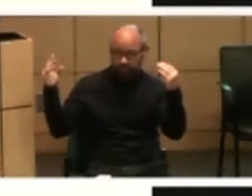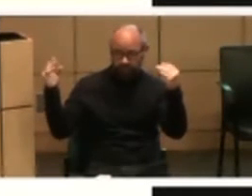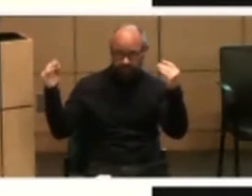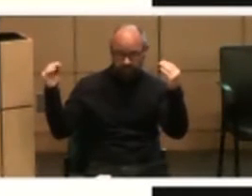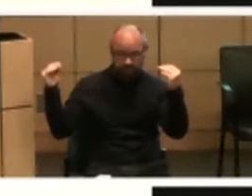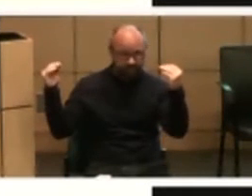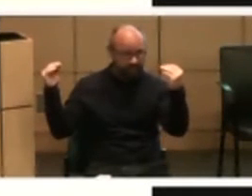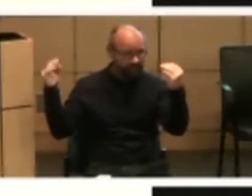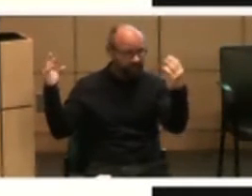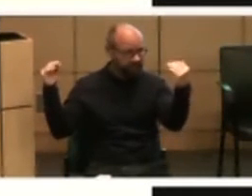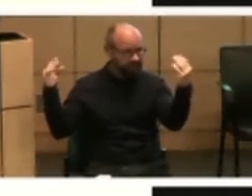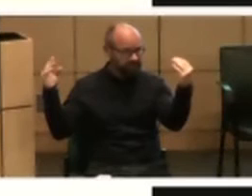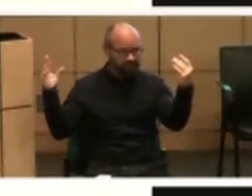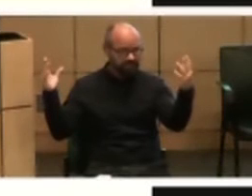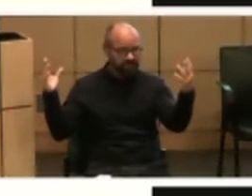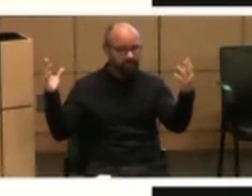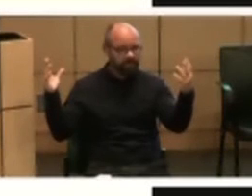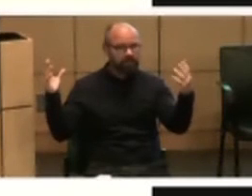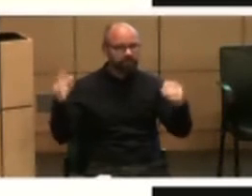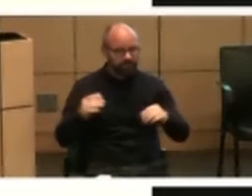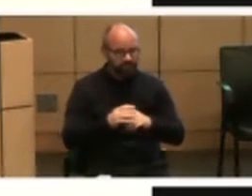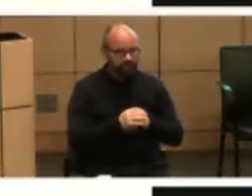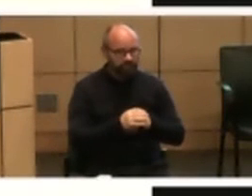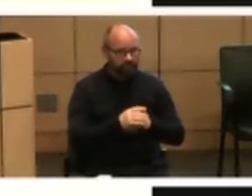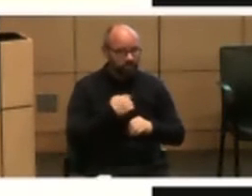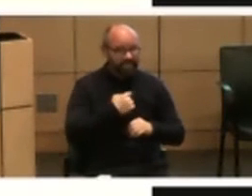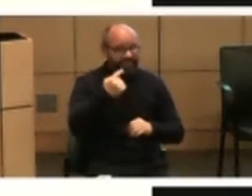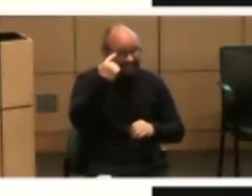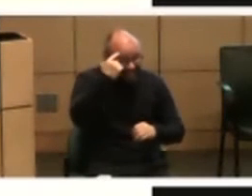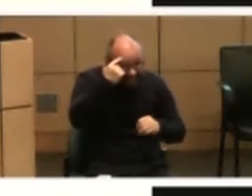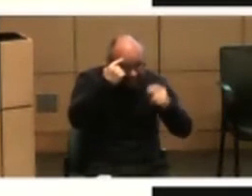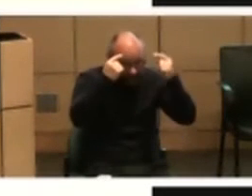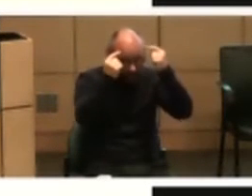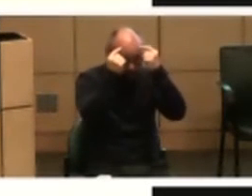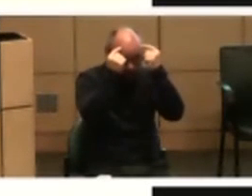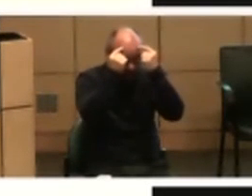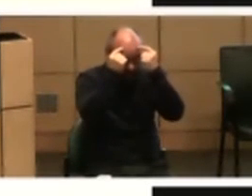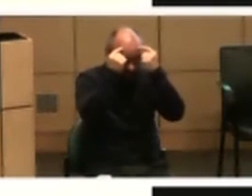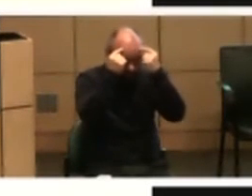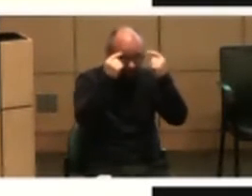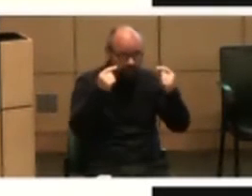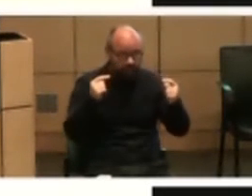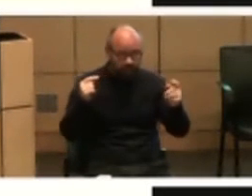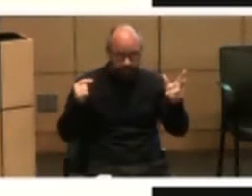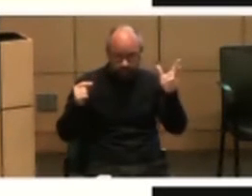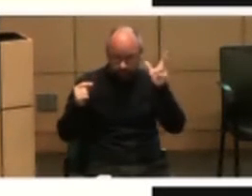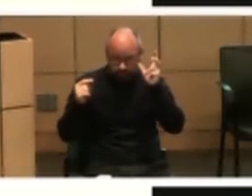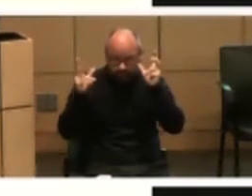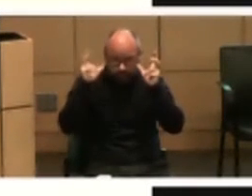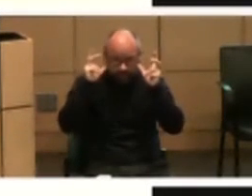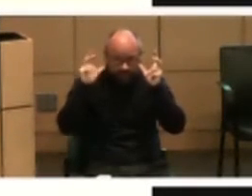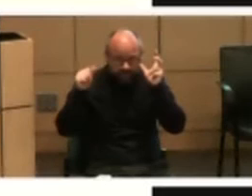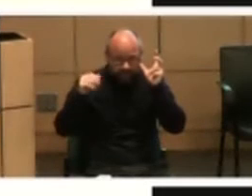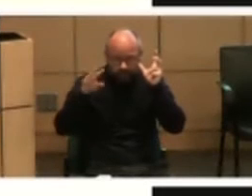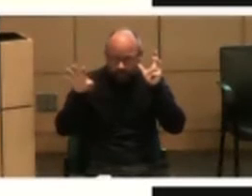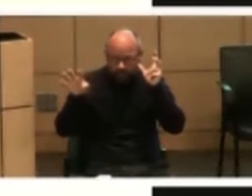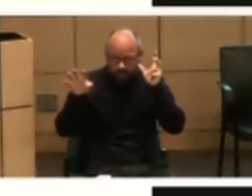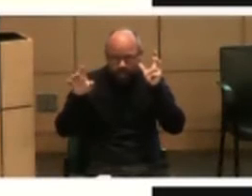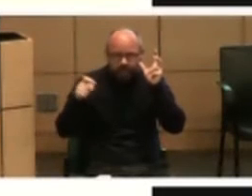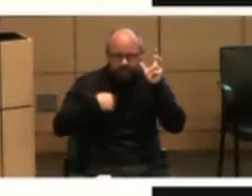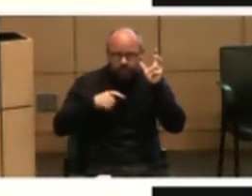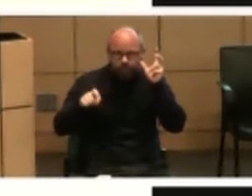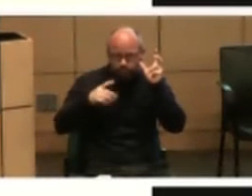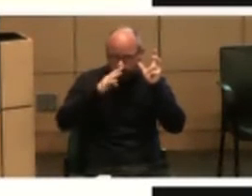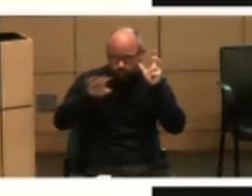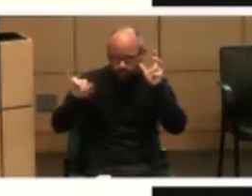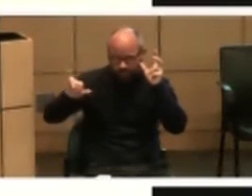amount. And we think the reason for that is that the brain is able to use that information about the masker to say, oh, I'm supposed to ignore that. At